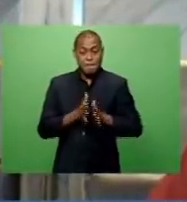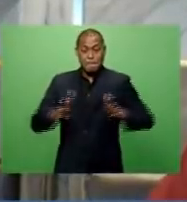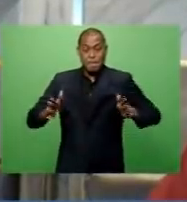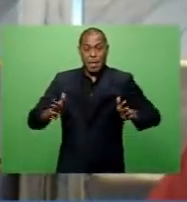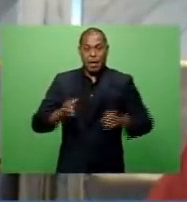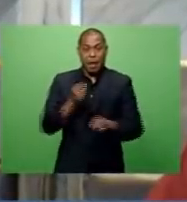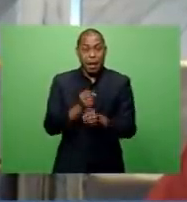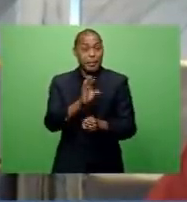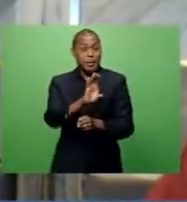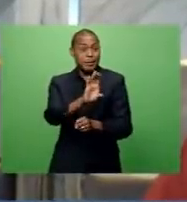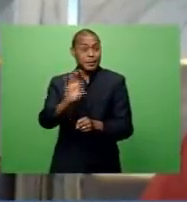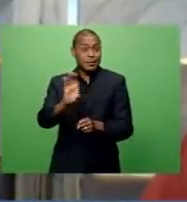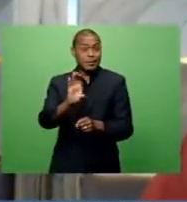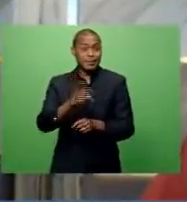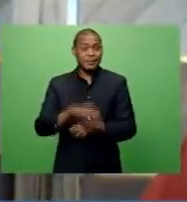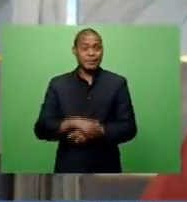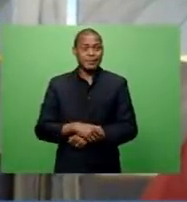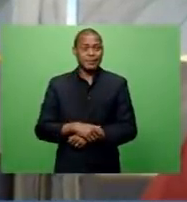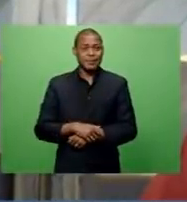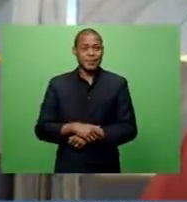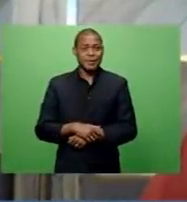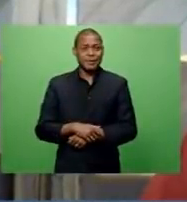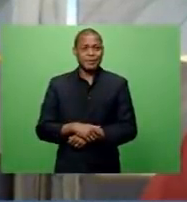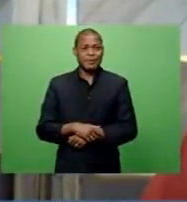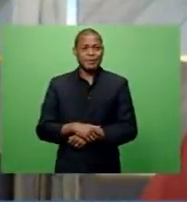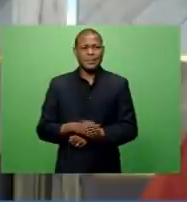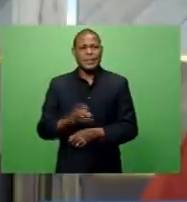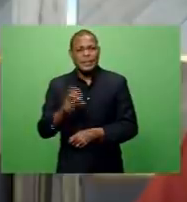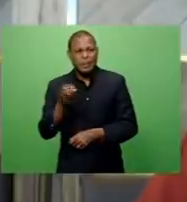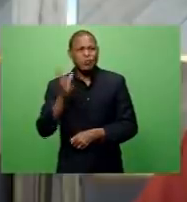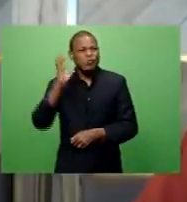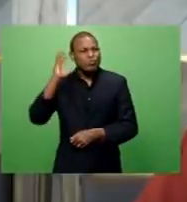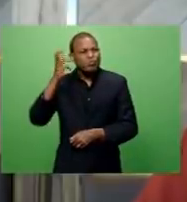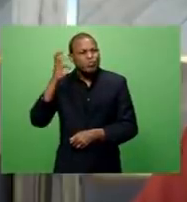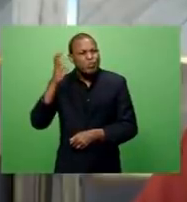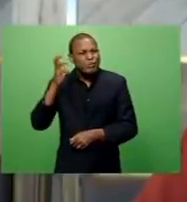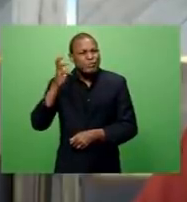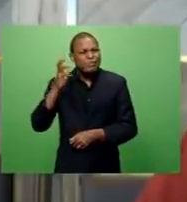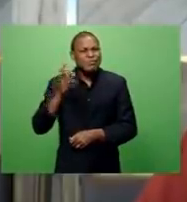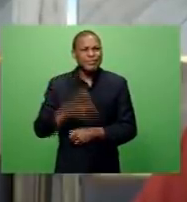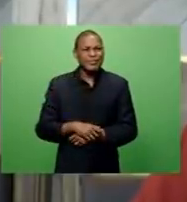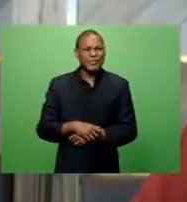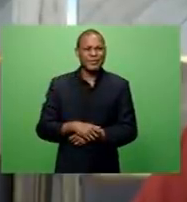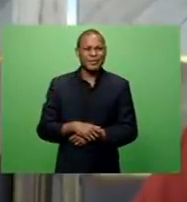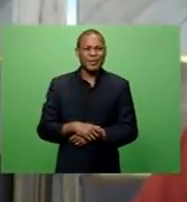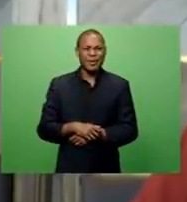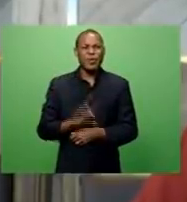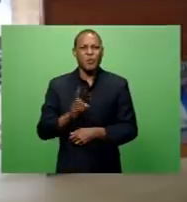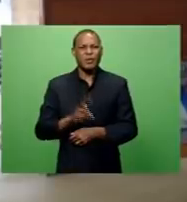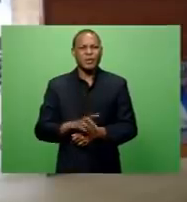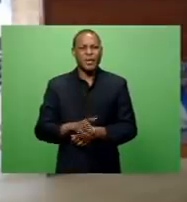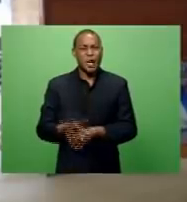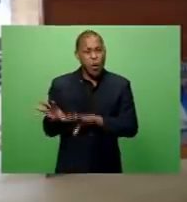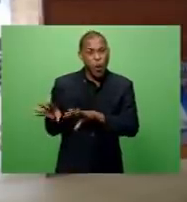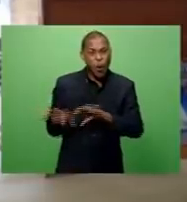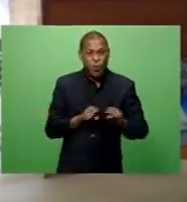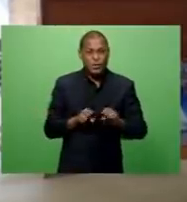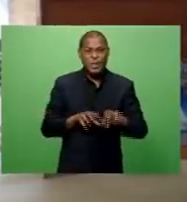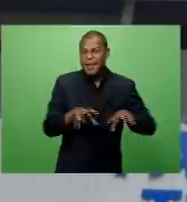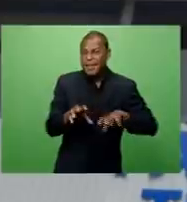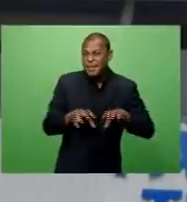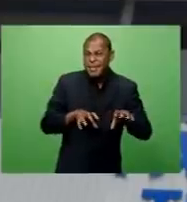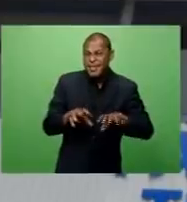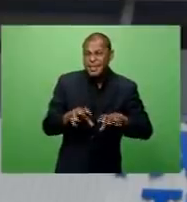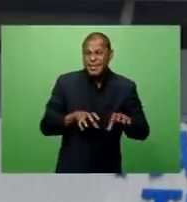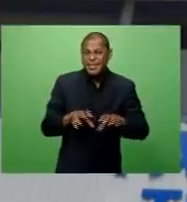or even, some of the radio stations and so forth could host some activities here at Port